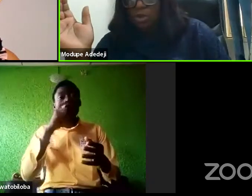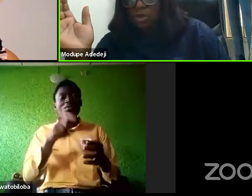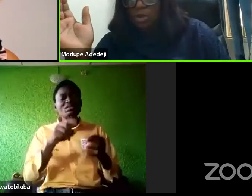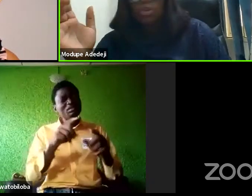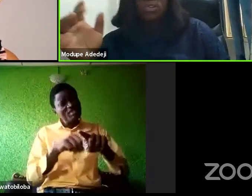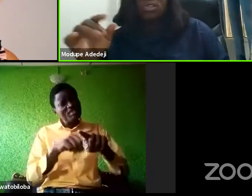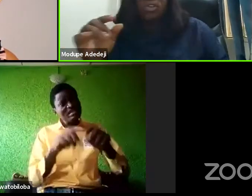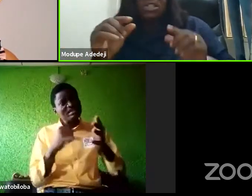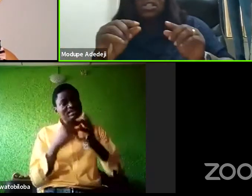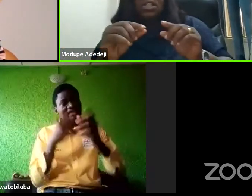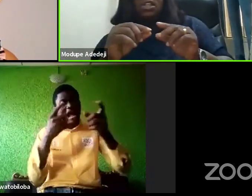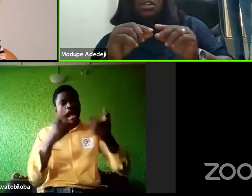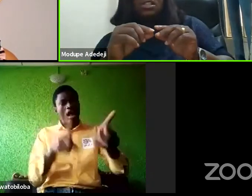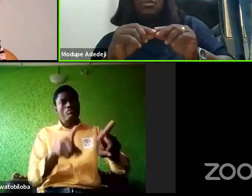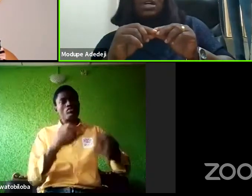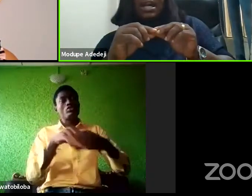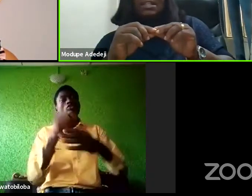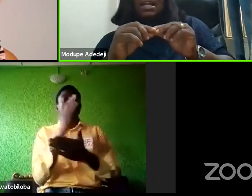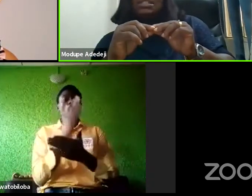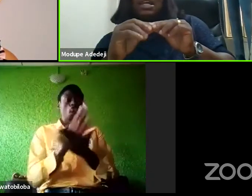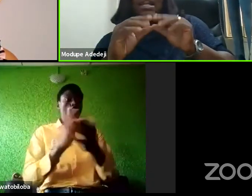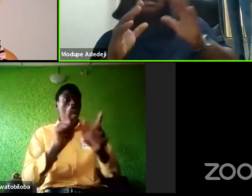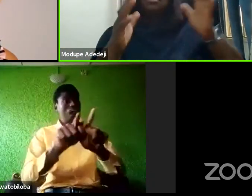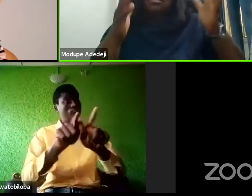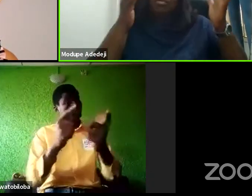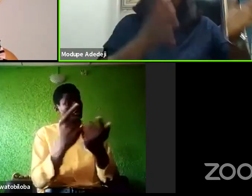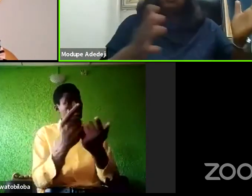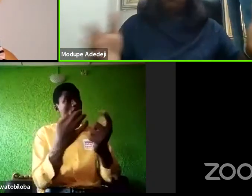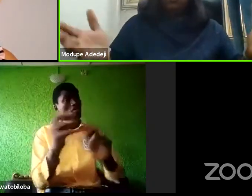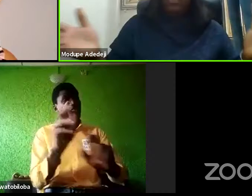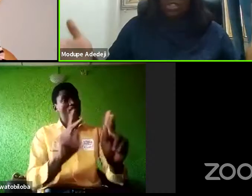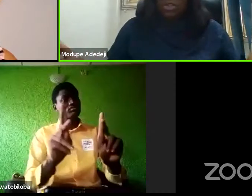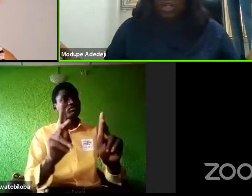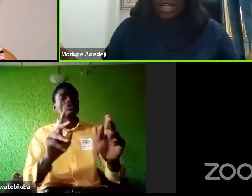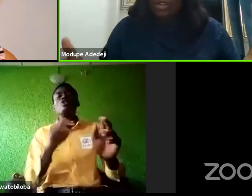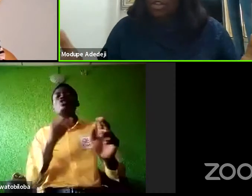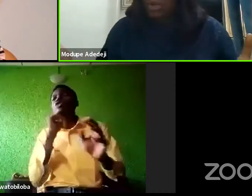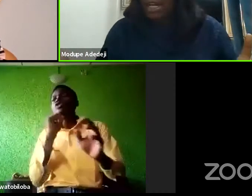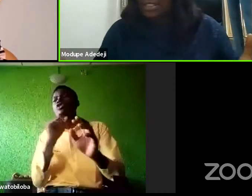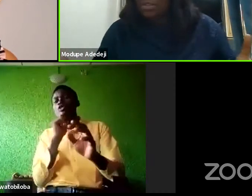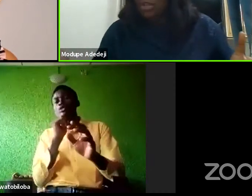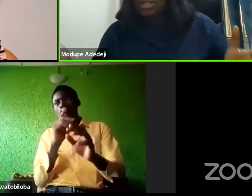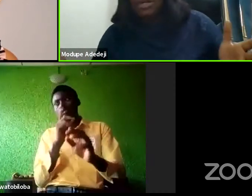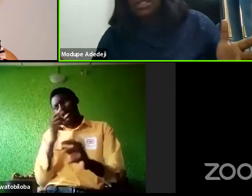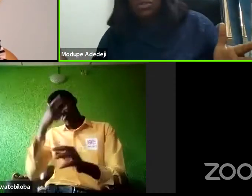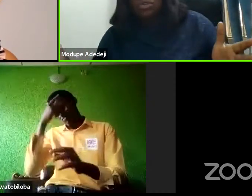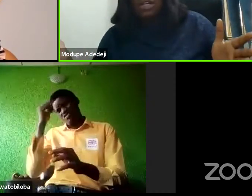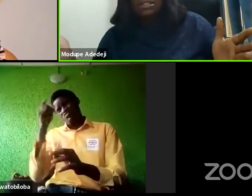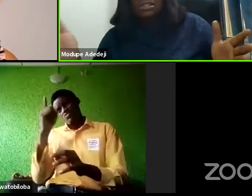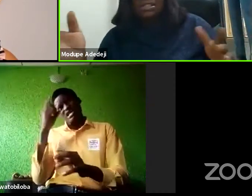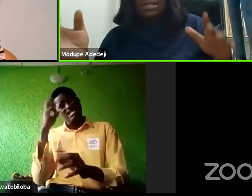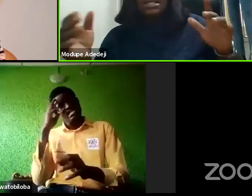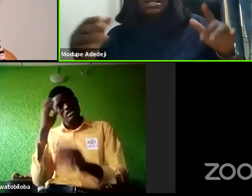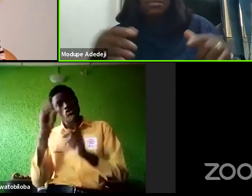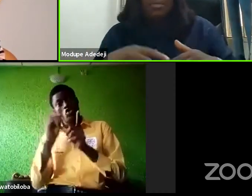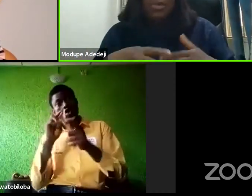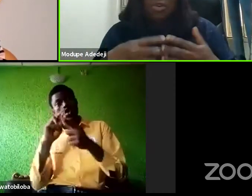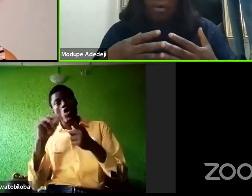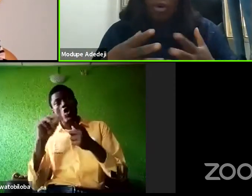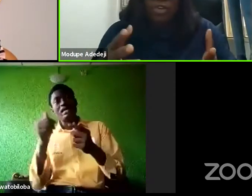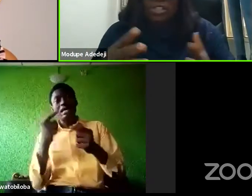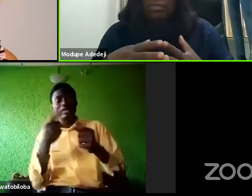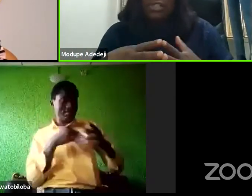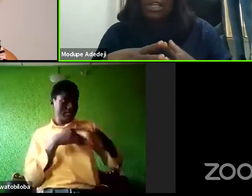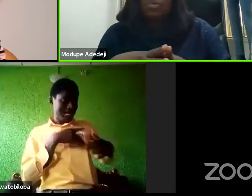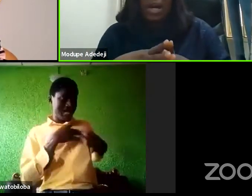people. Not even characteristically because of one reason or the other. The only one I talked about is the coronary disease, that it may